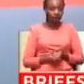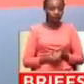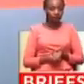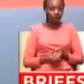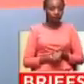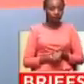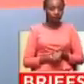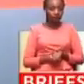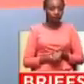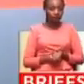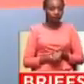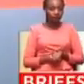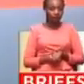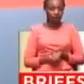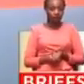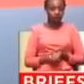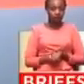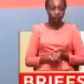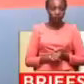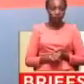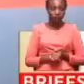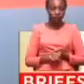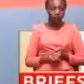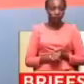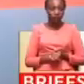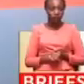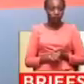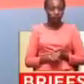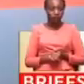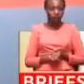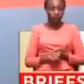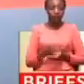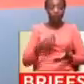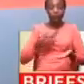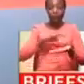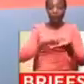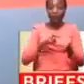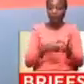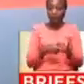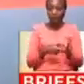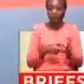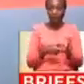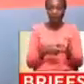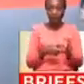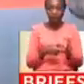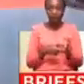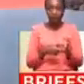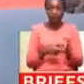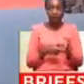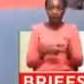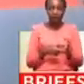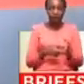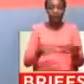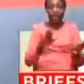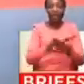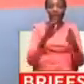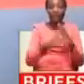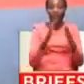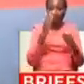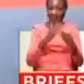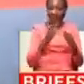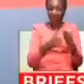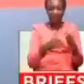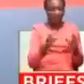So everything, I mean, I lost the house, lost the cars, lost ATMs,